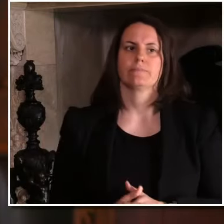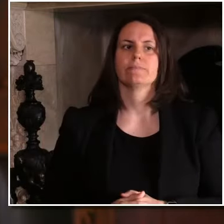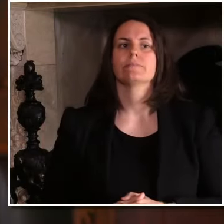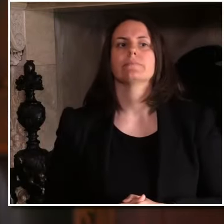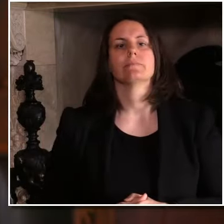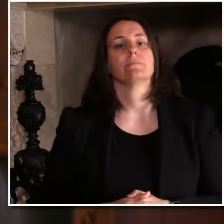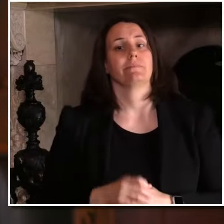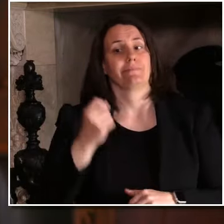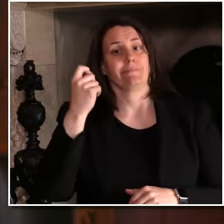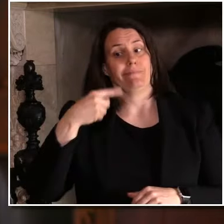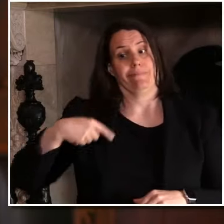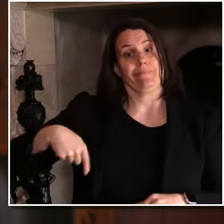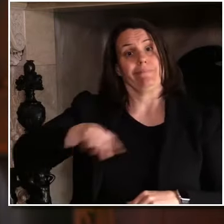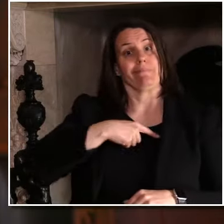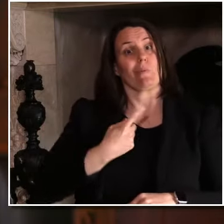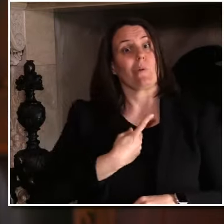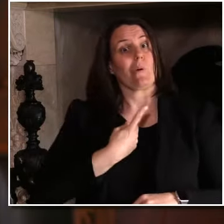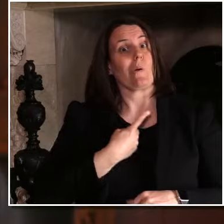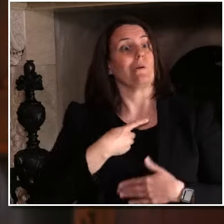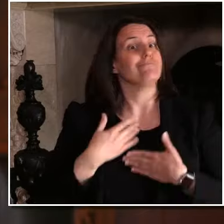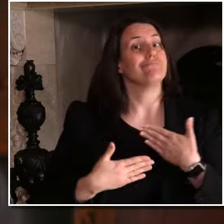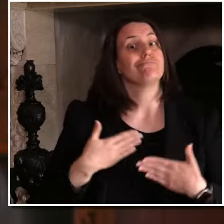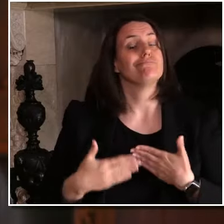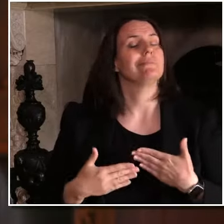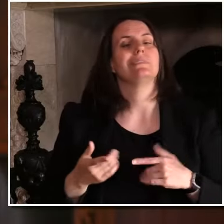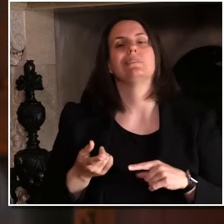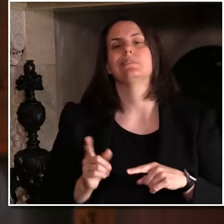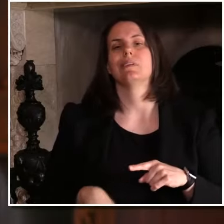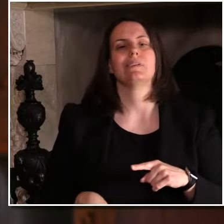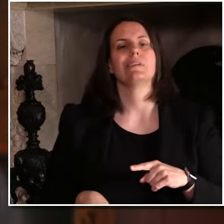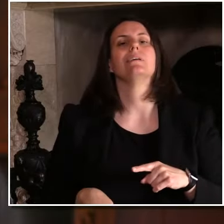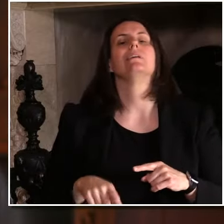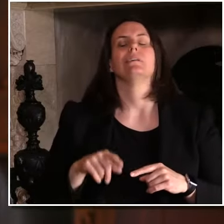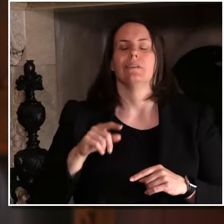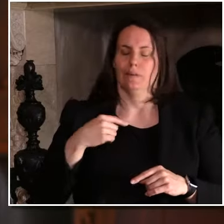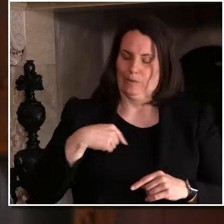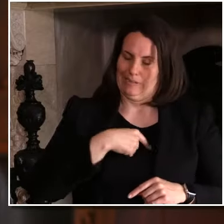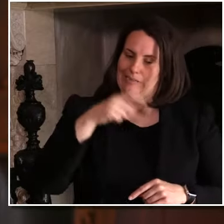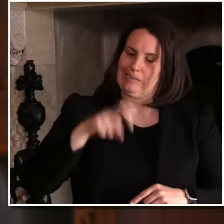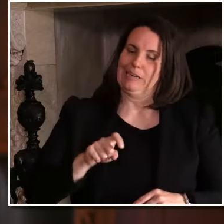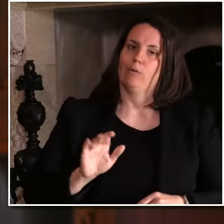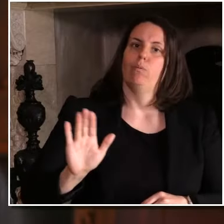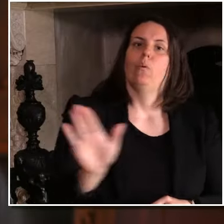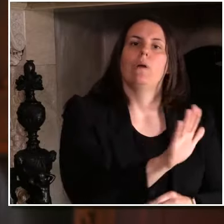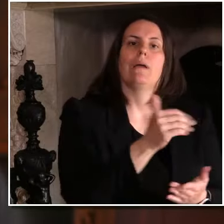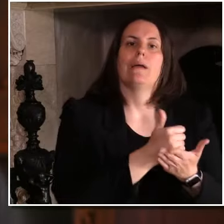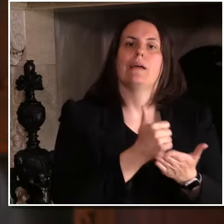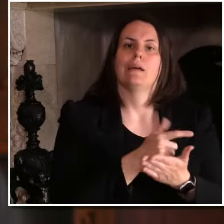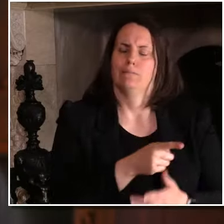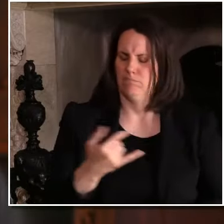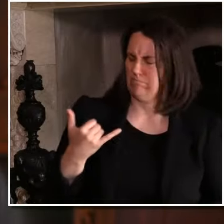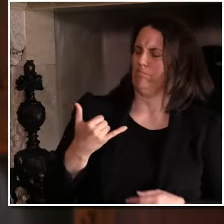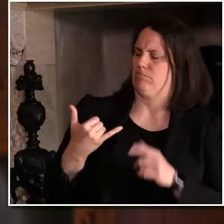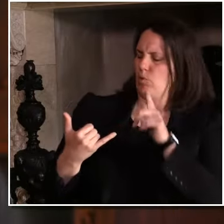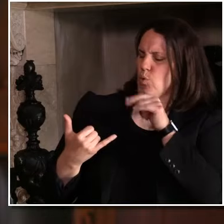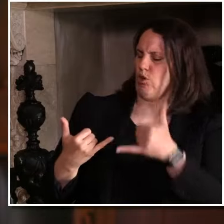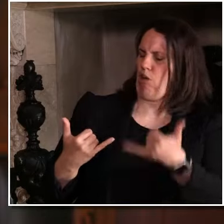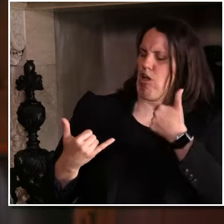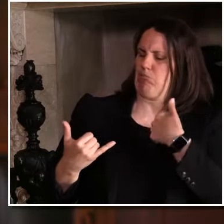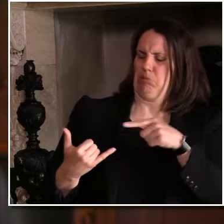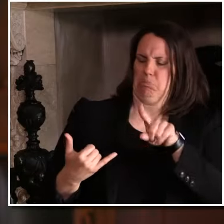stop the spread of COVID-19. So now I want to give you an update on our numbers for today. Here's where we